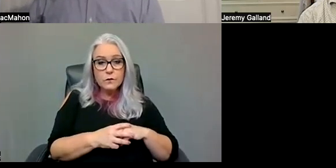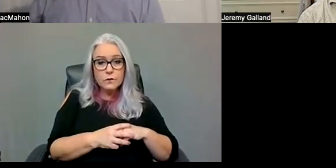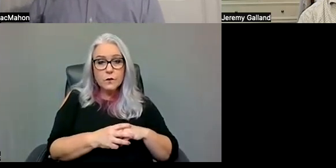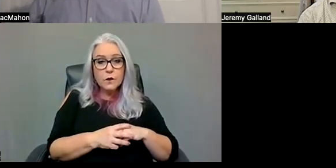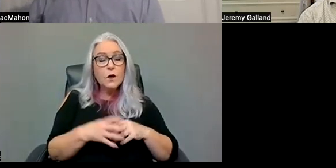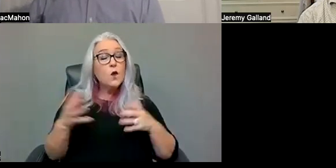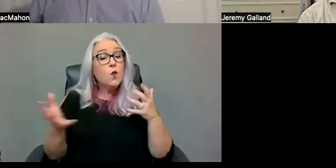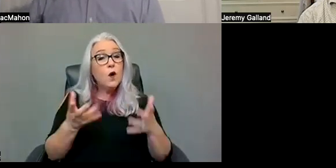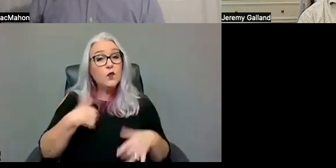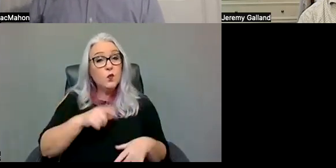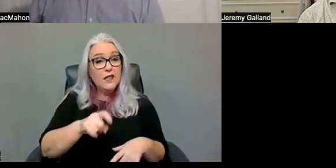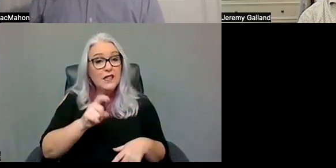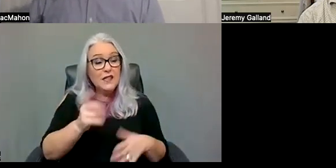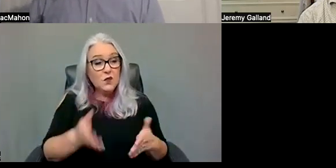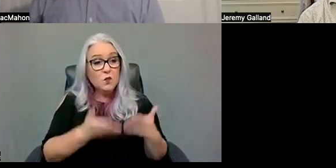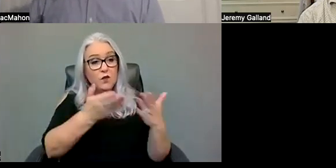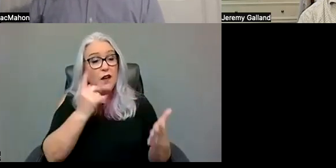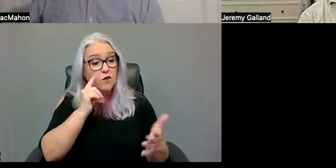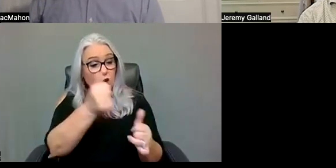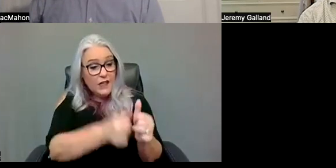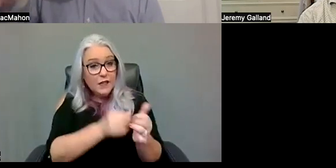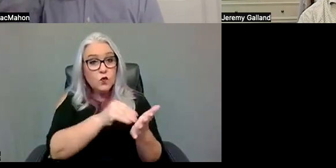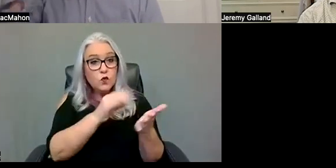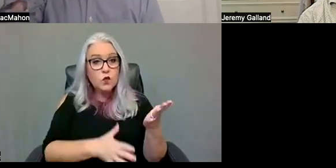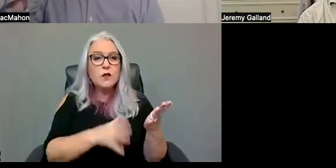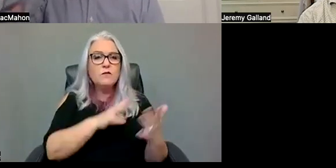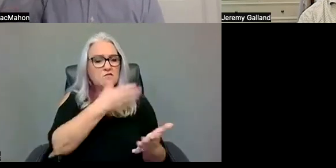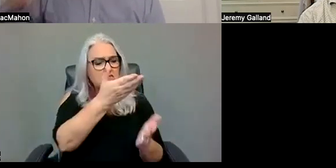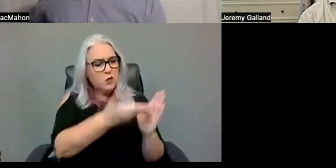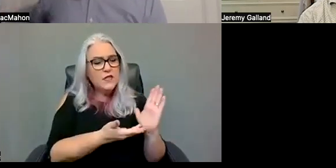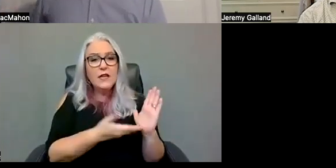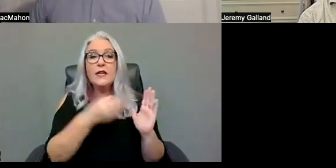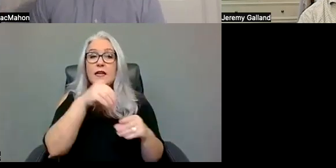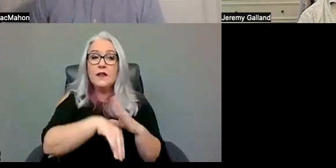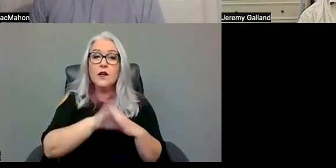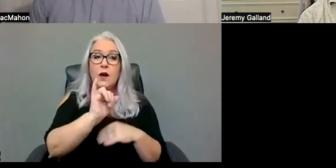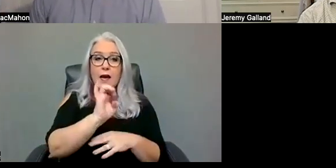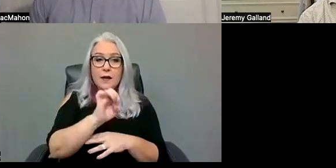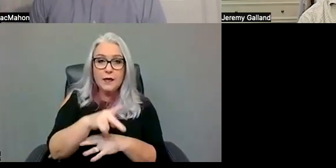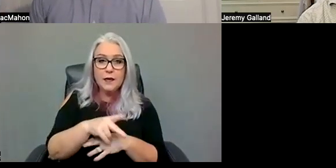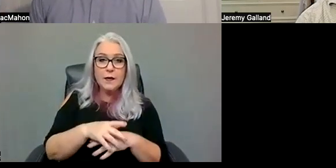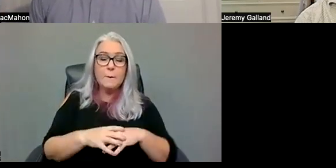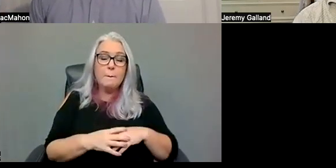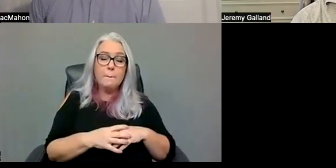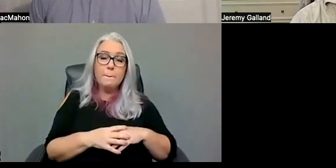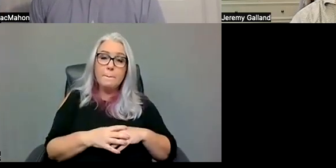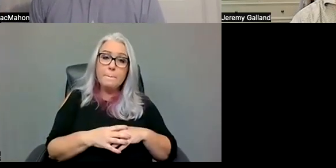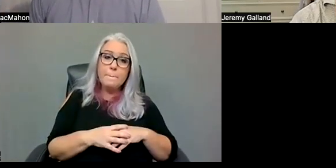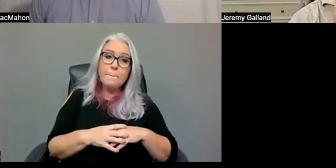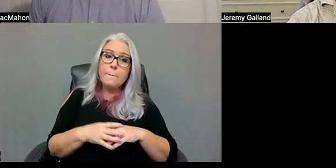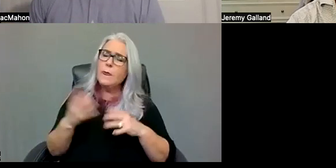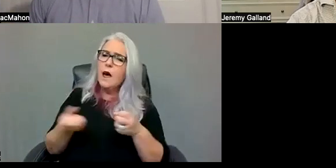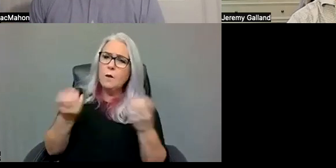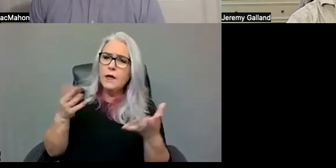student, and that will be based on what is in their IEP. And we also need to know how many children are leaving